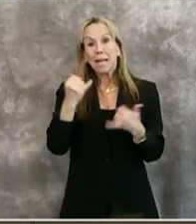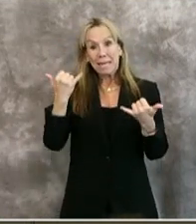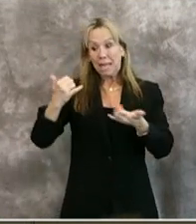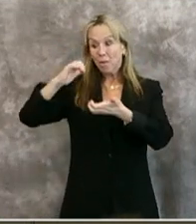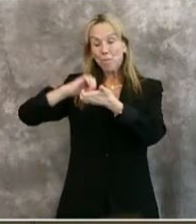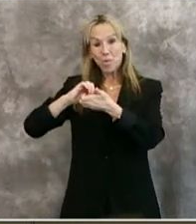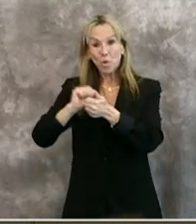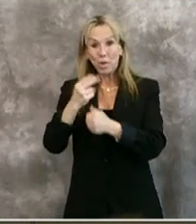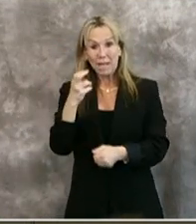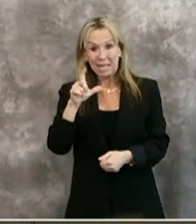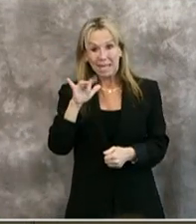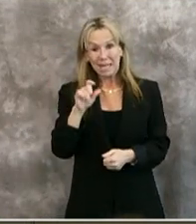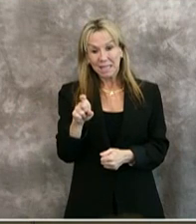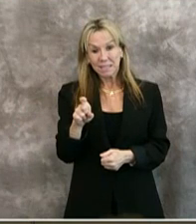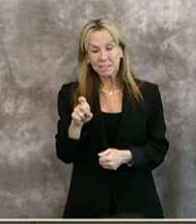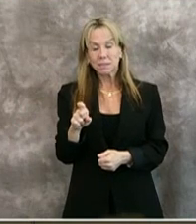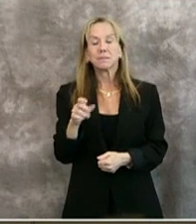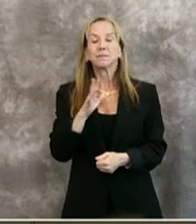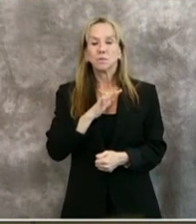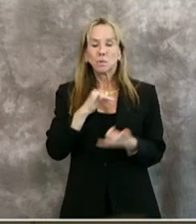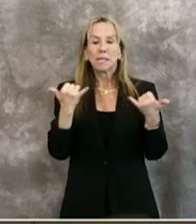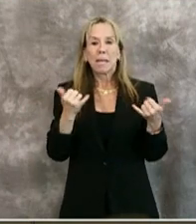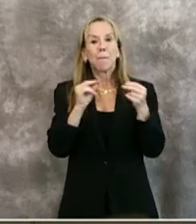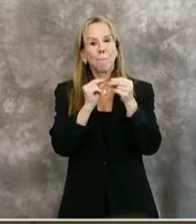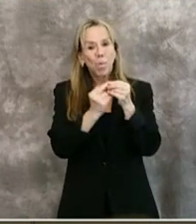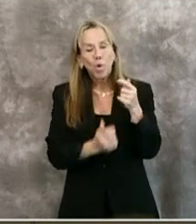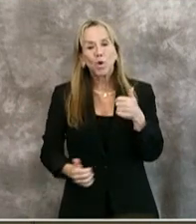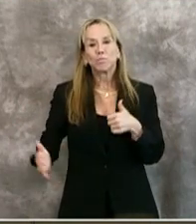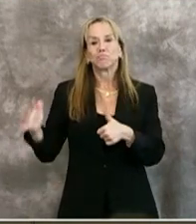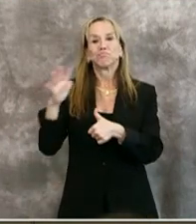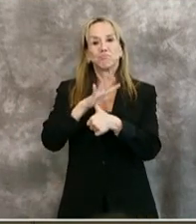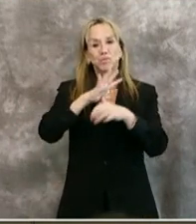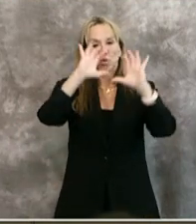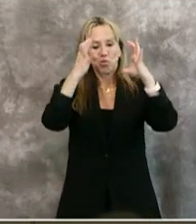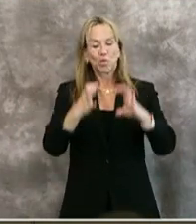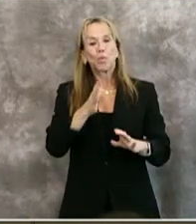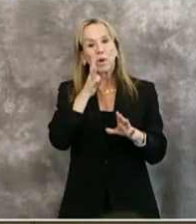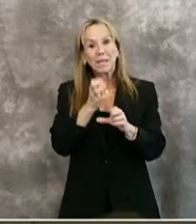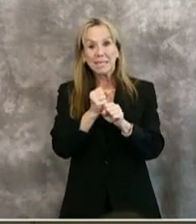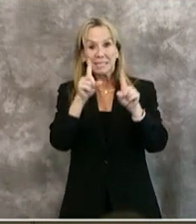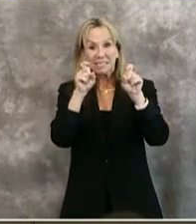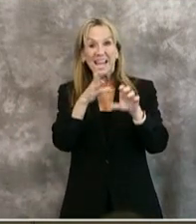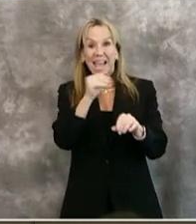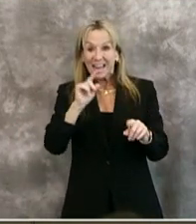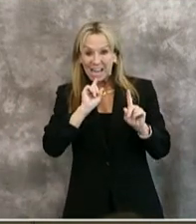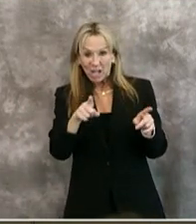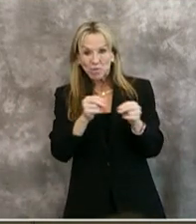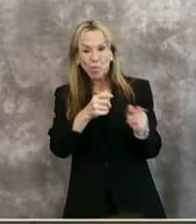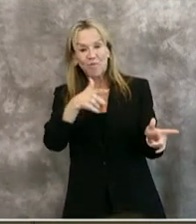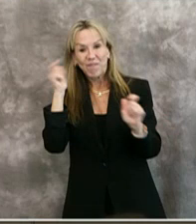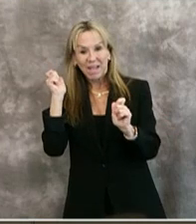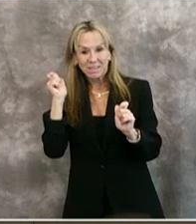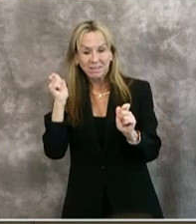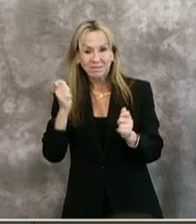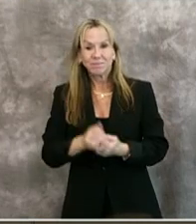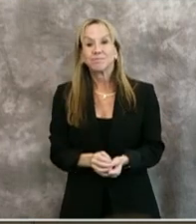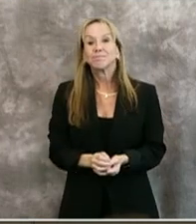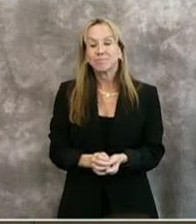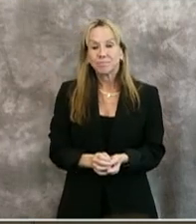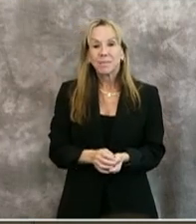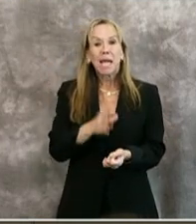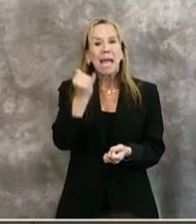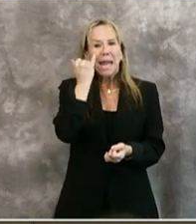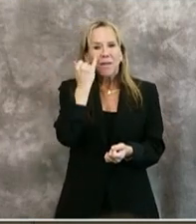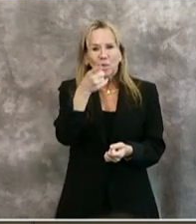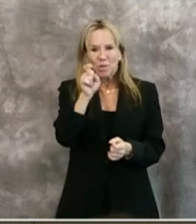with Helix, more of those priority groups will get their tests and get them even faster. And for those in need of